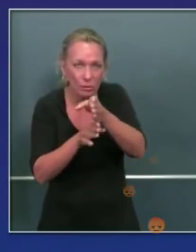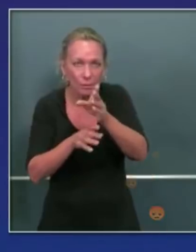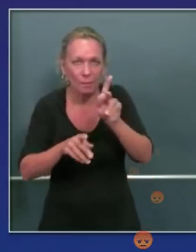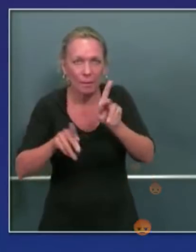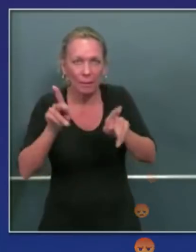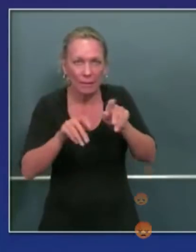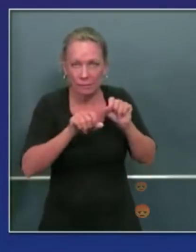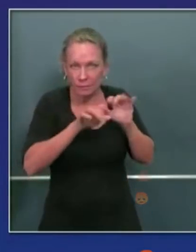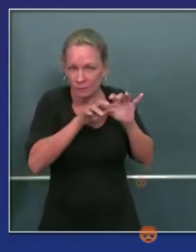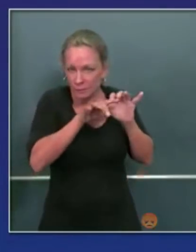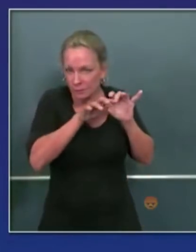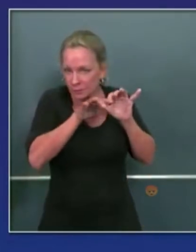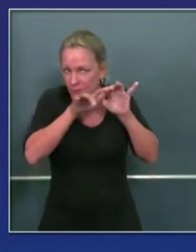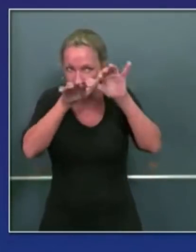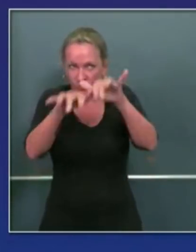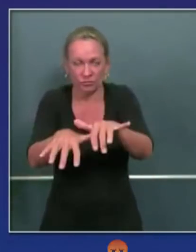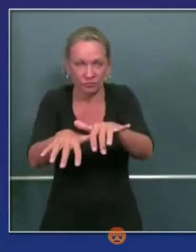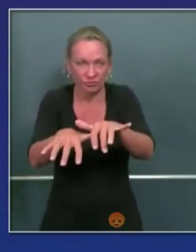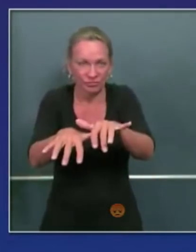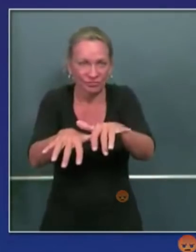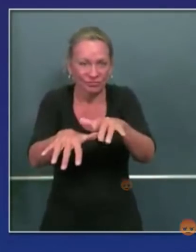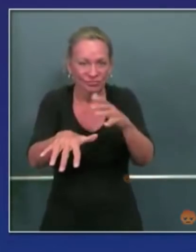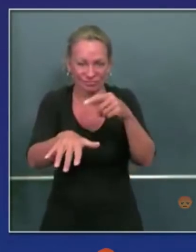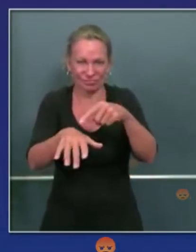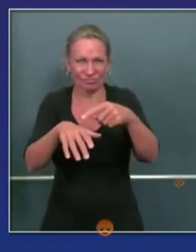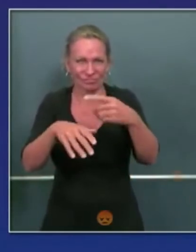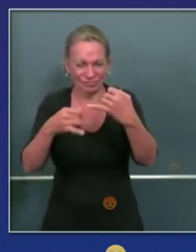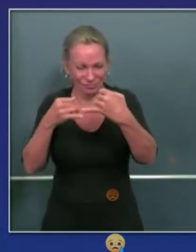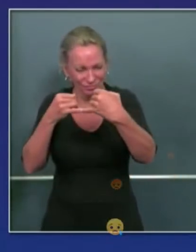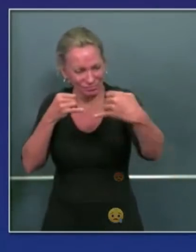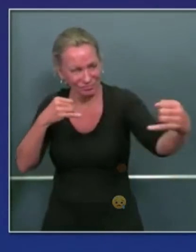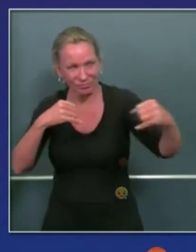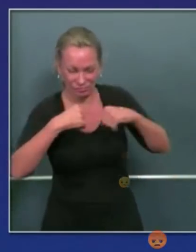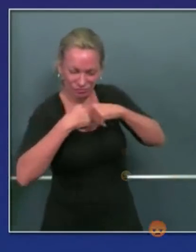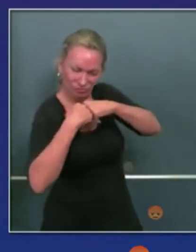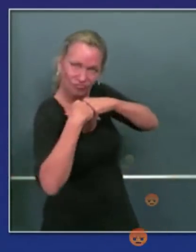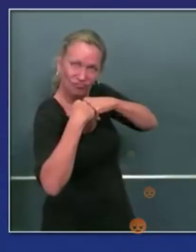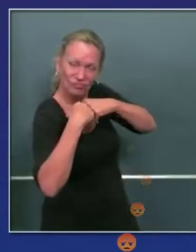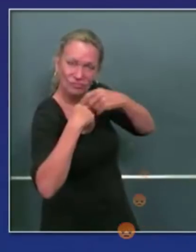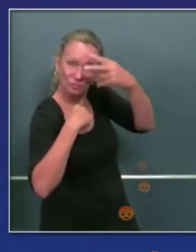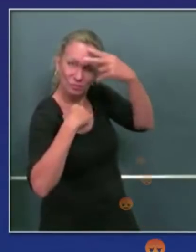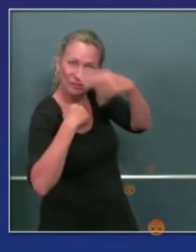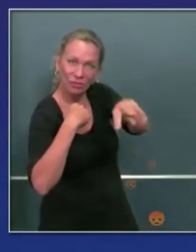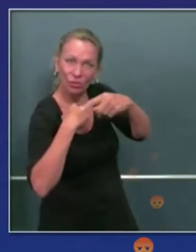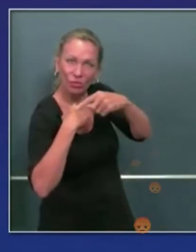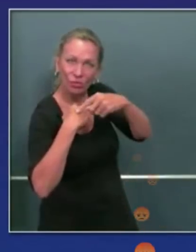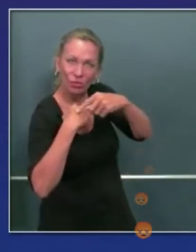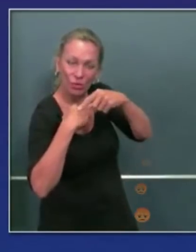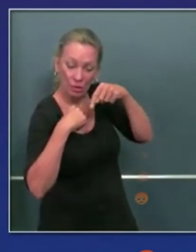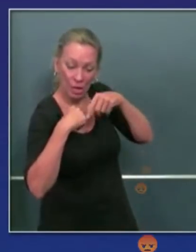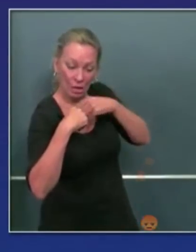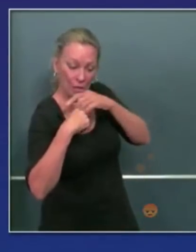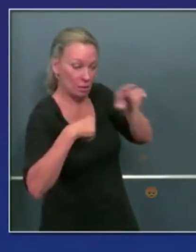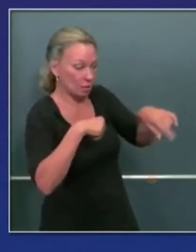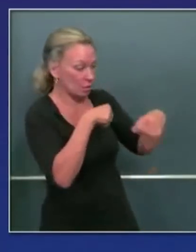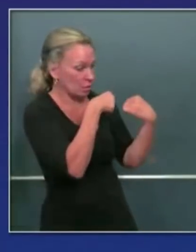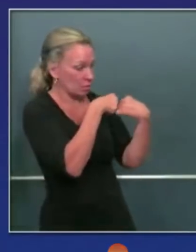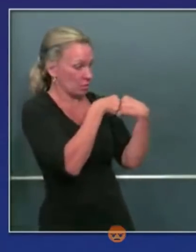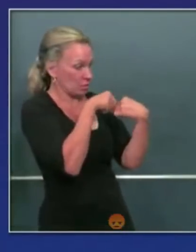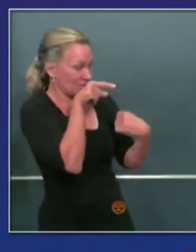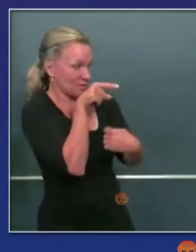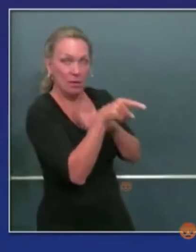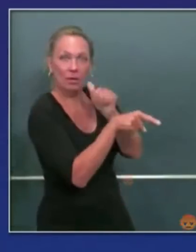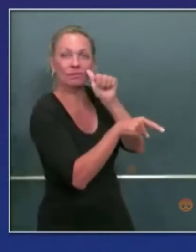nó lại liên quan tới những understanding cái how vấn đề di factories chuyển and ở farms trong play into disease transmission, and then trong how vùng. that spills over